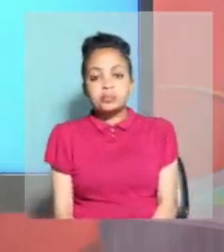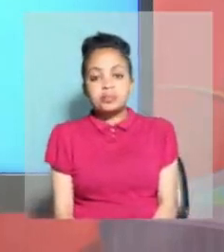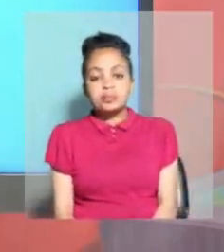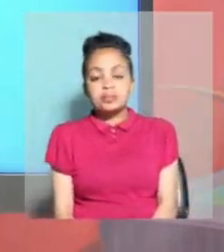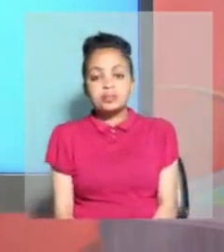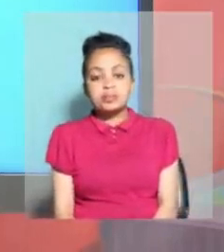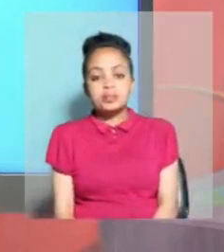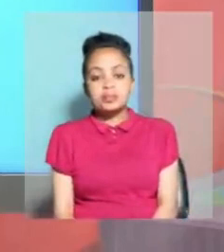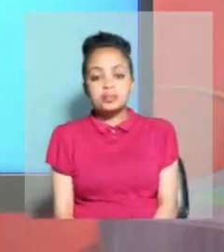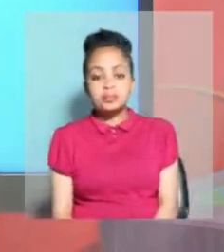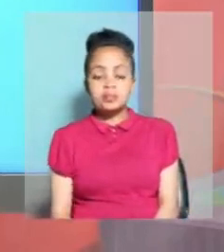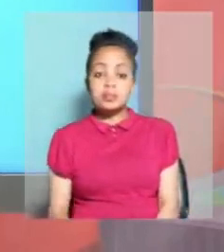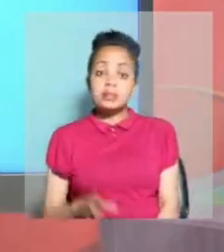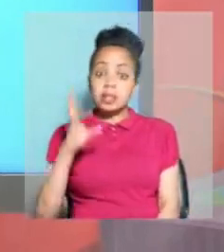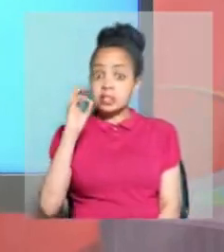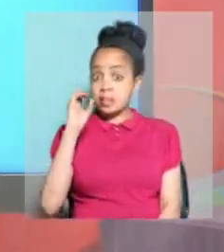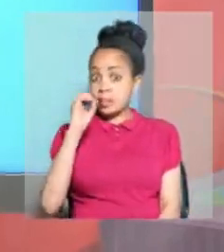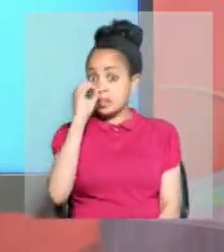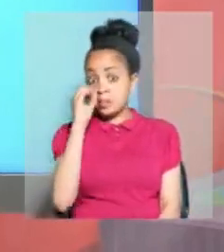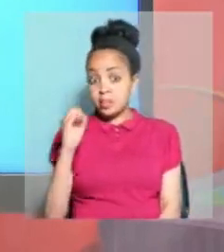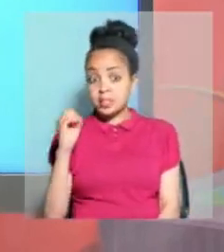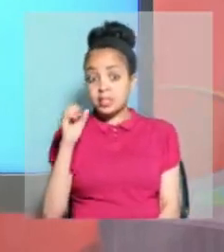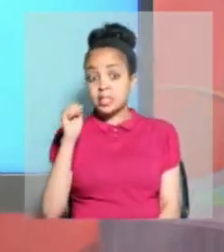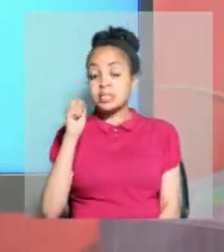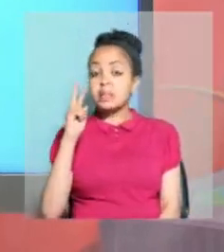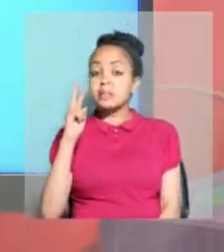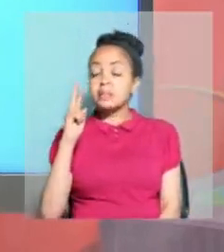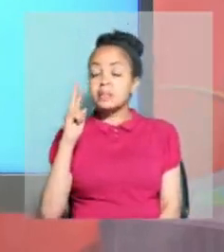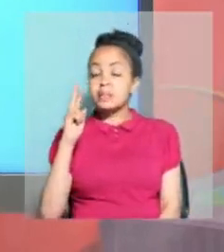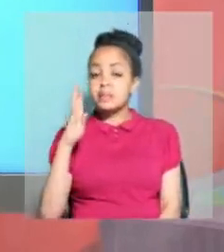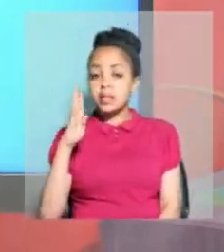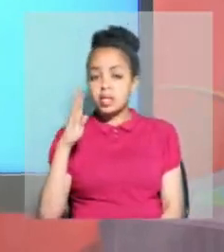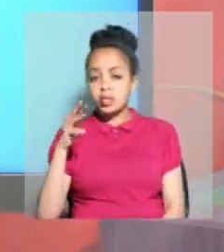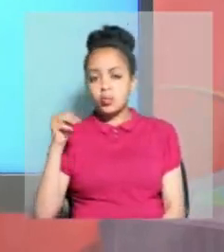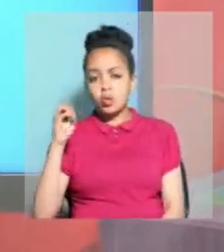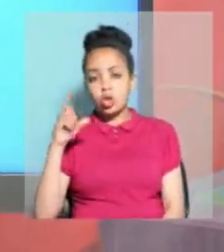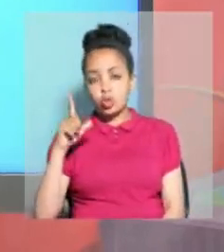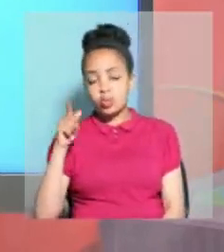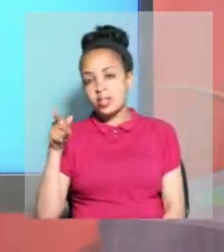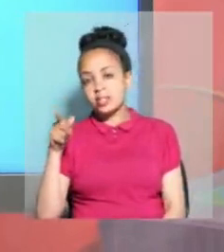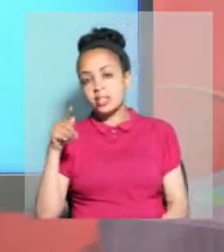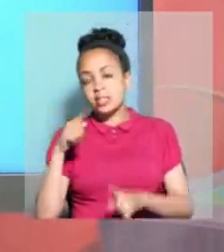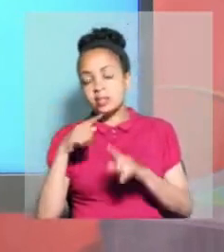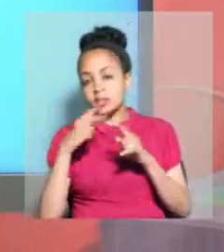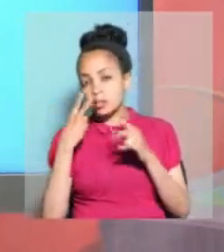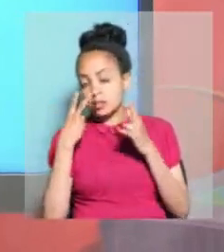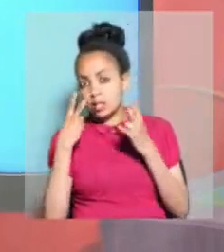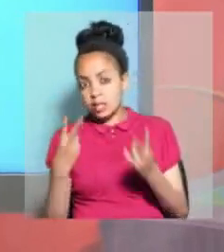when we say 70% substrate molecule, substrate is one factor that determines the rate of